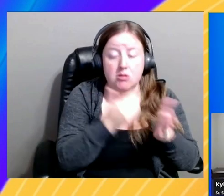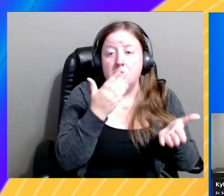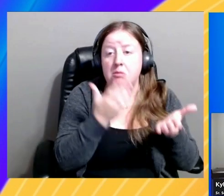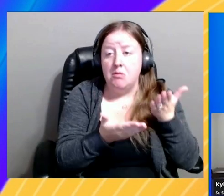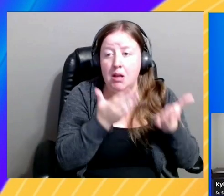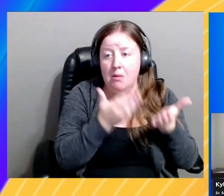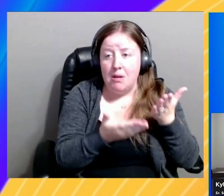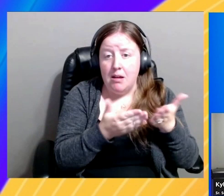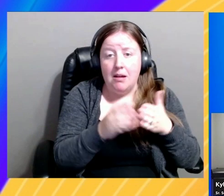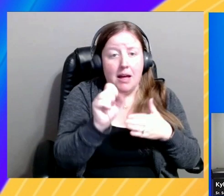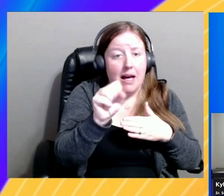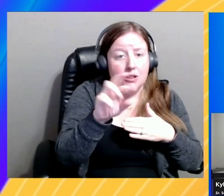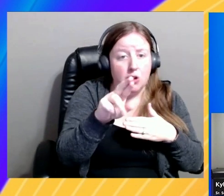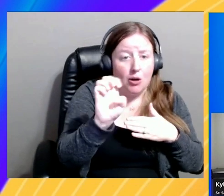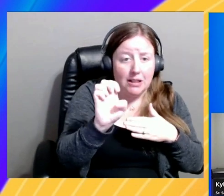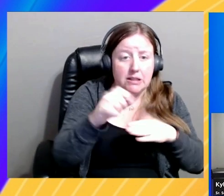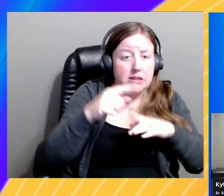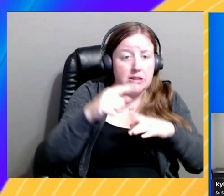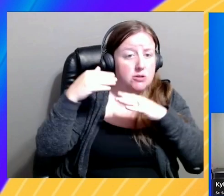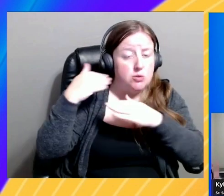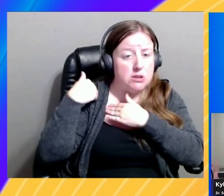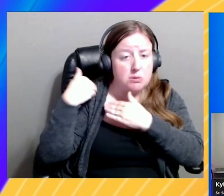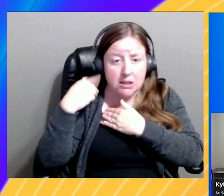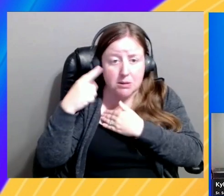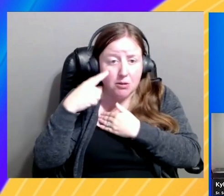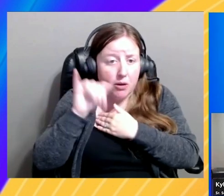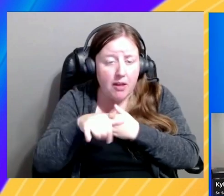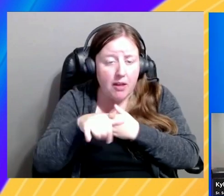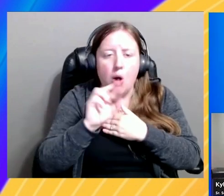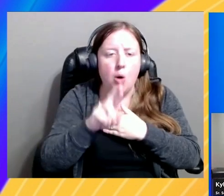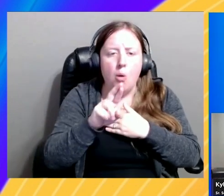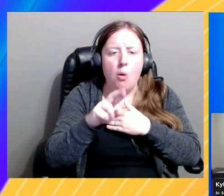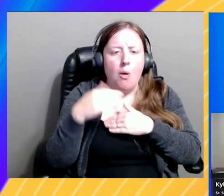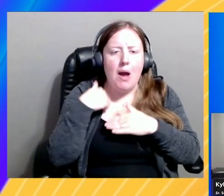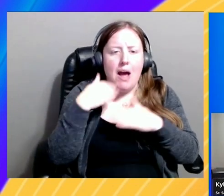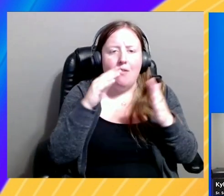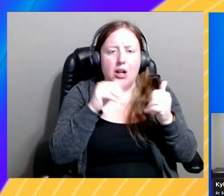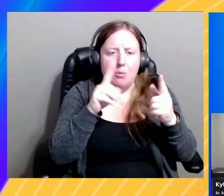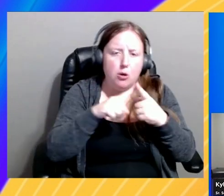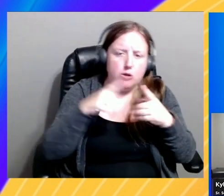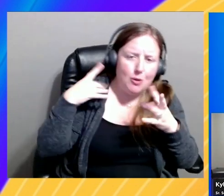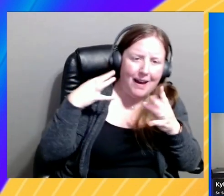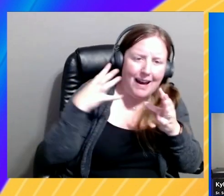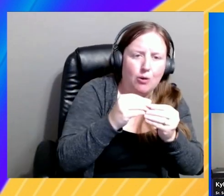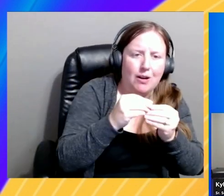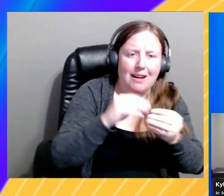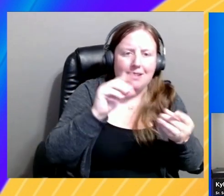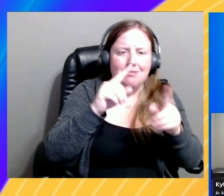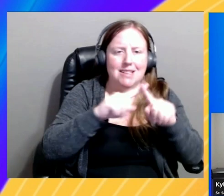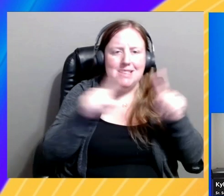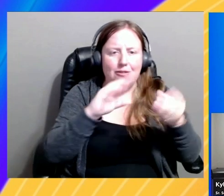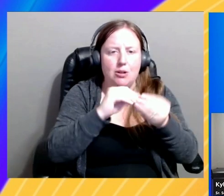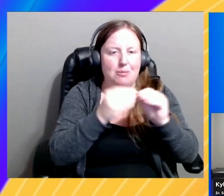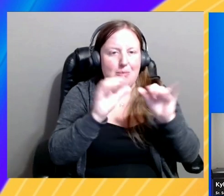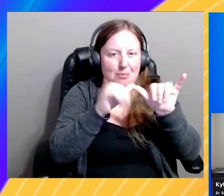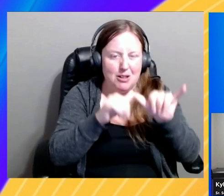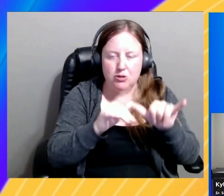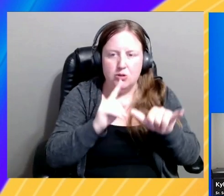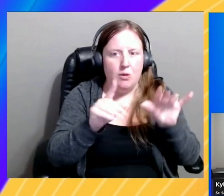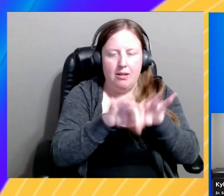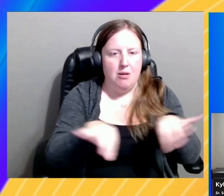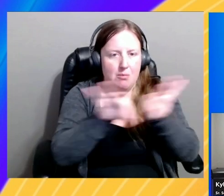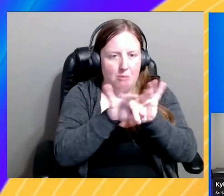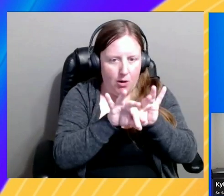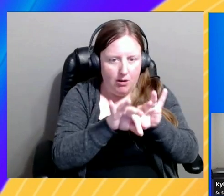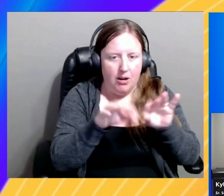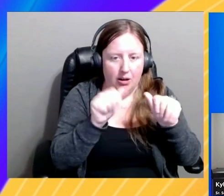are responsible for, or at least having a way to aggregate all of these different metrics is huge, and you get to scale that as